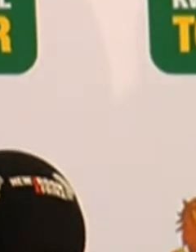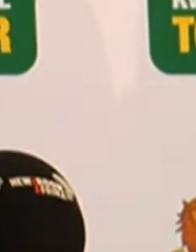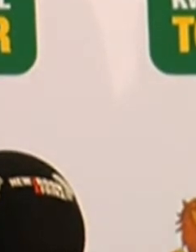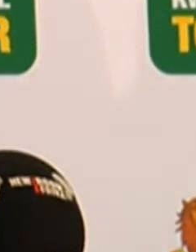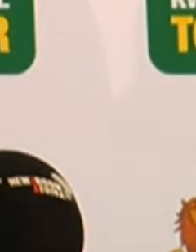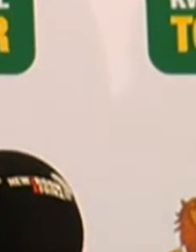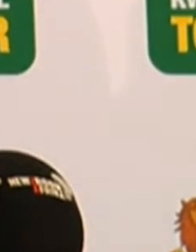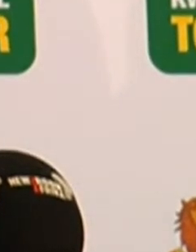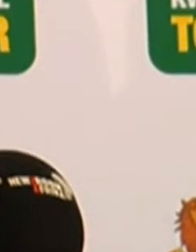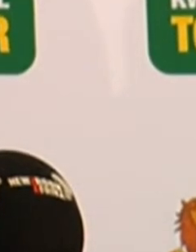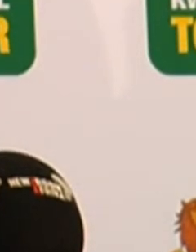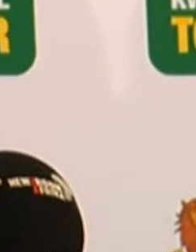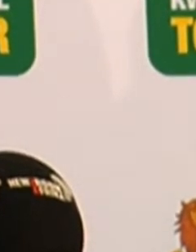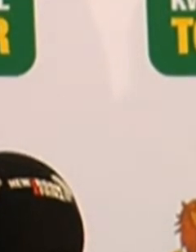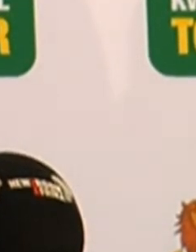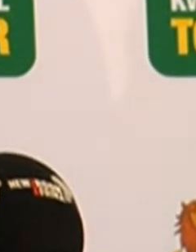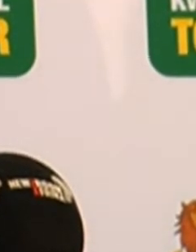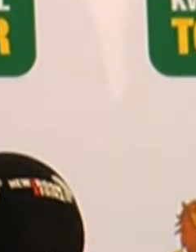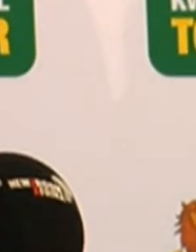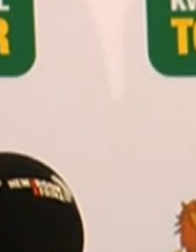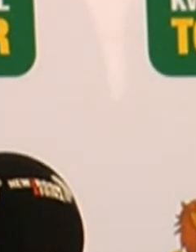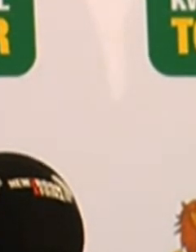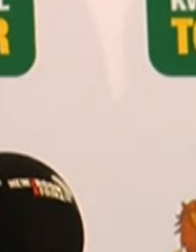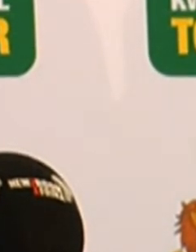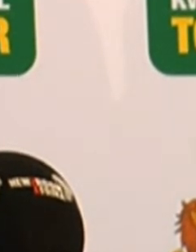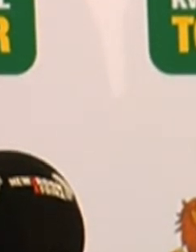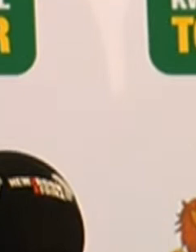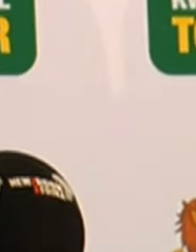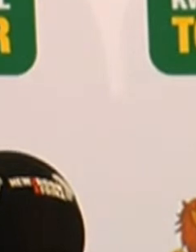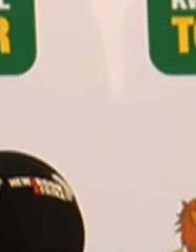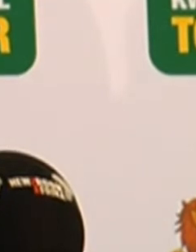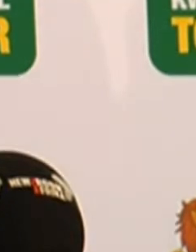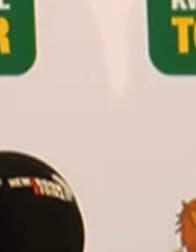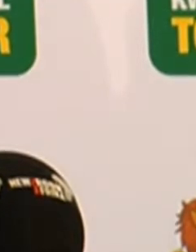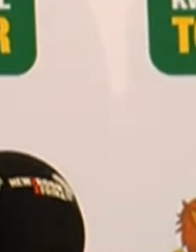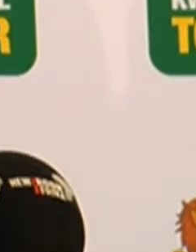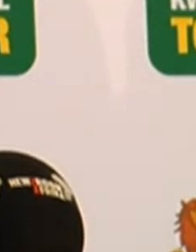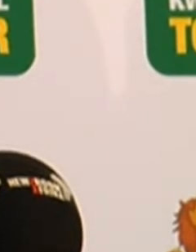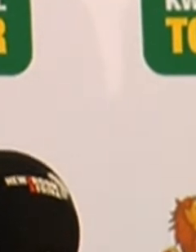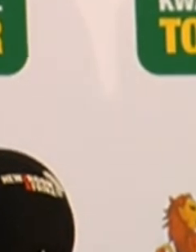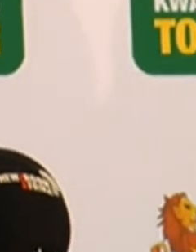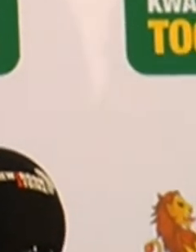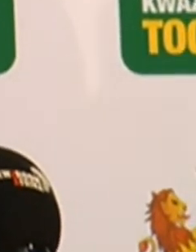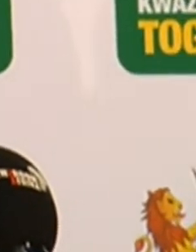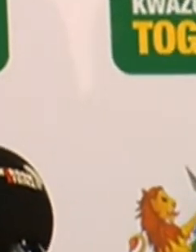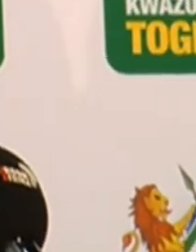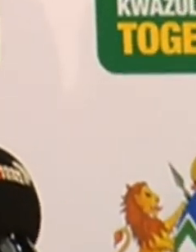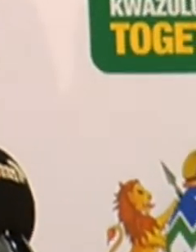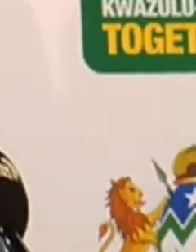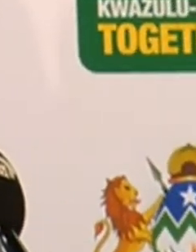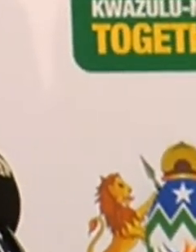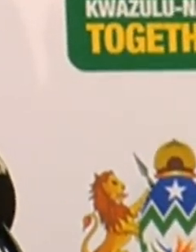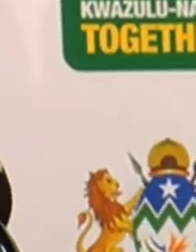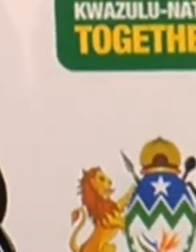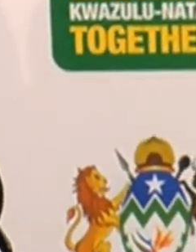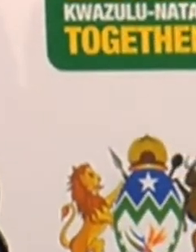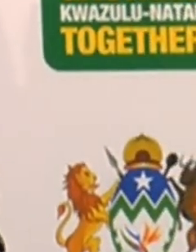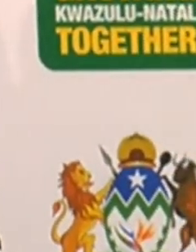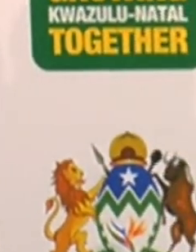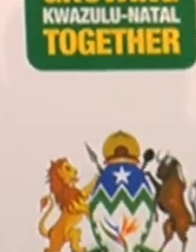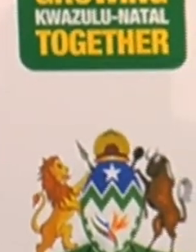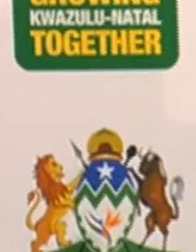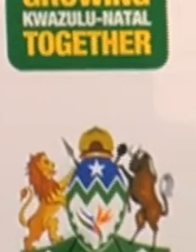1,212 per day. Over the 7 day moving average, or our 7 day moving